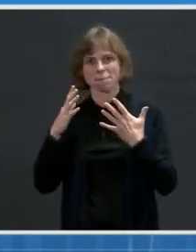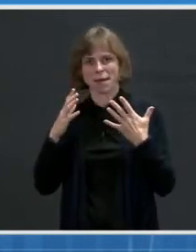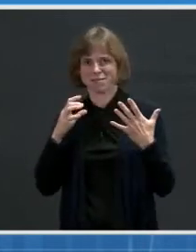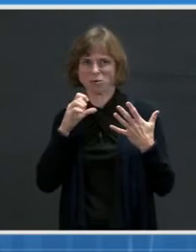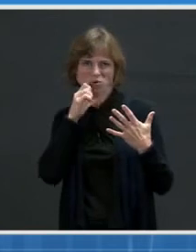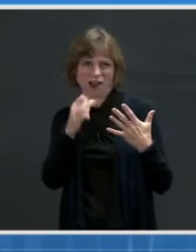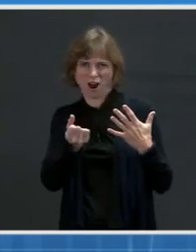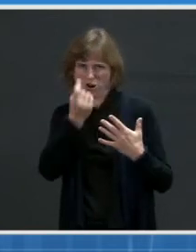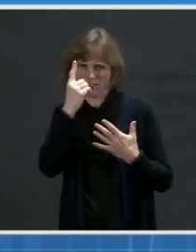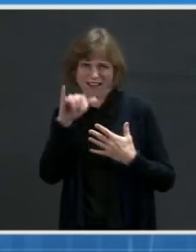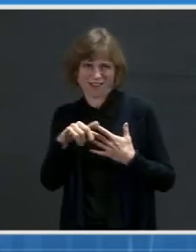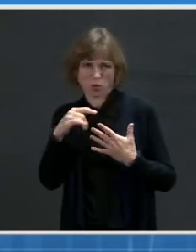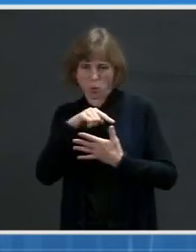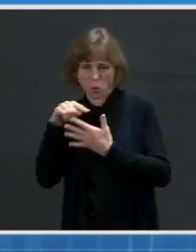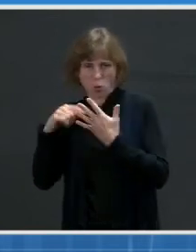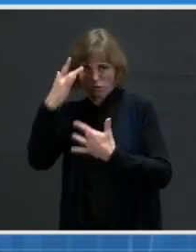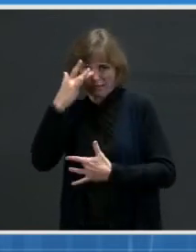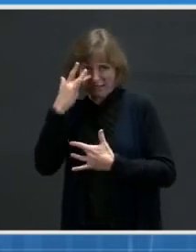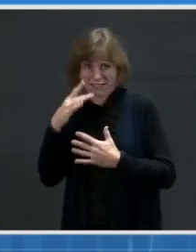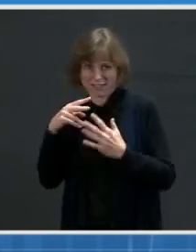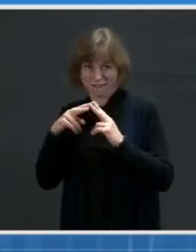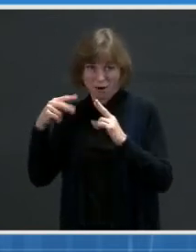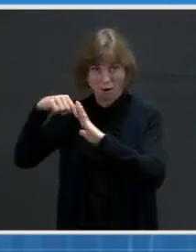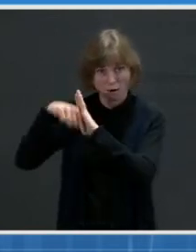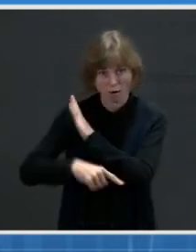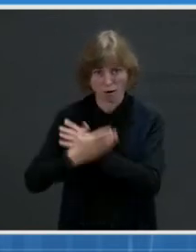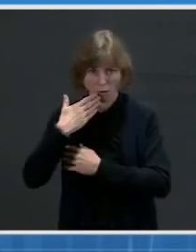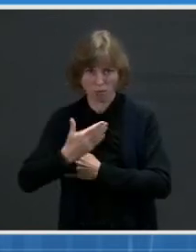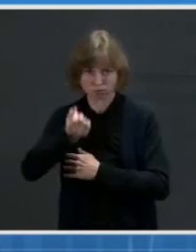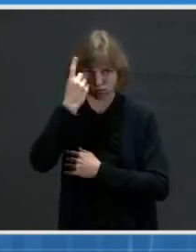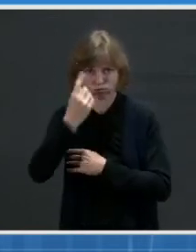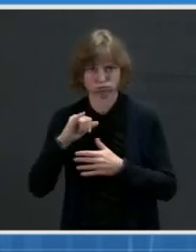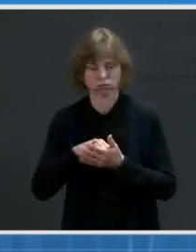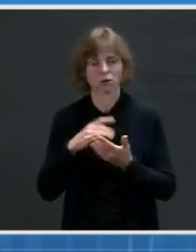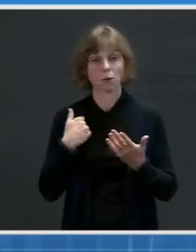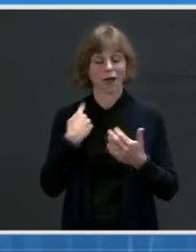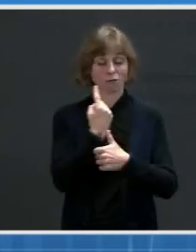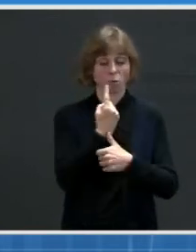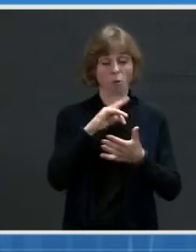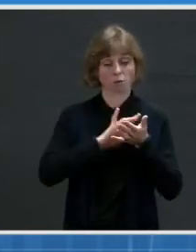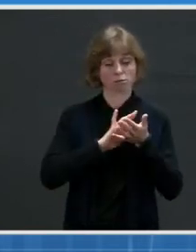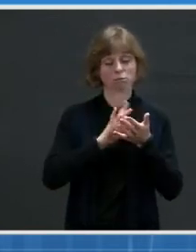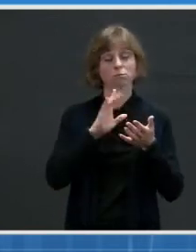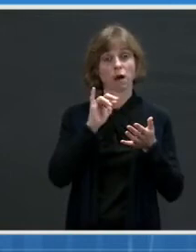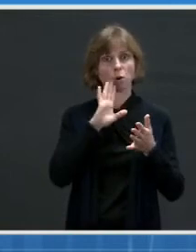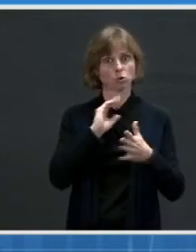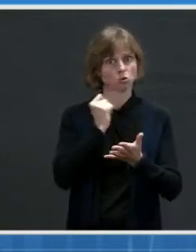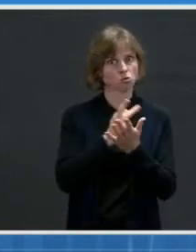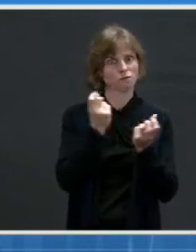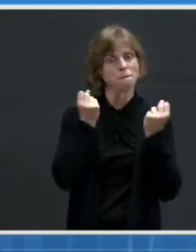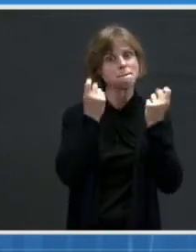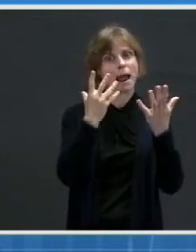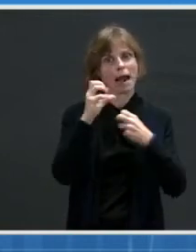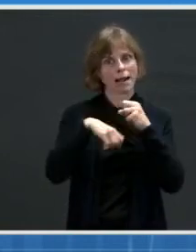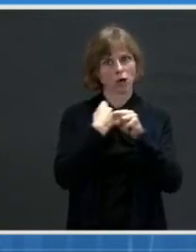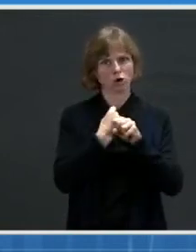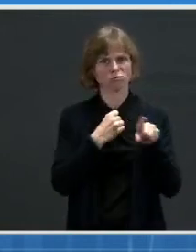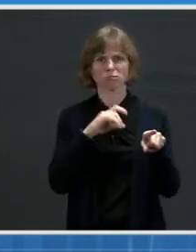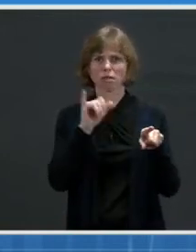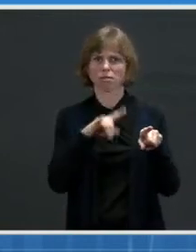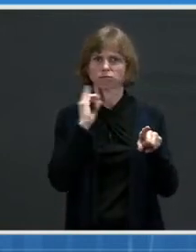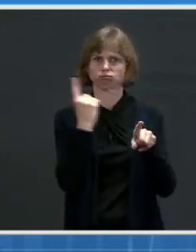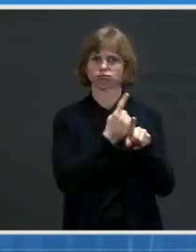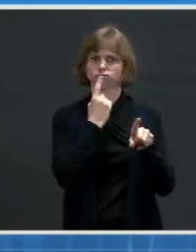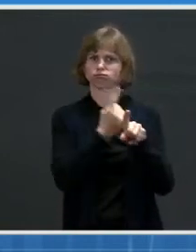understood. We have dexamethasone, a drug approved for many, many, many years, is the standard of care